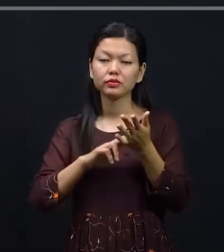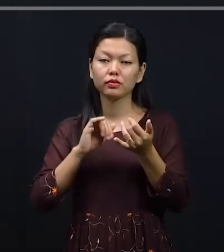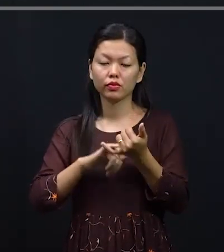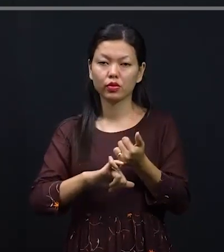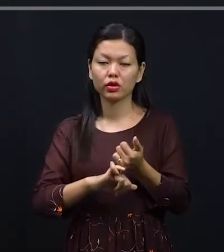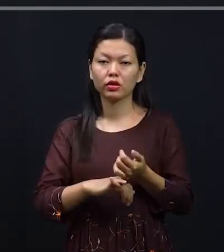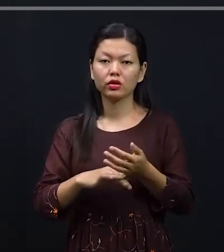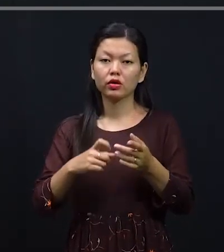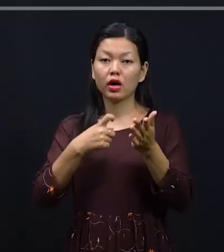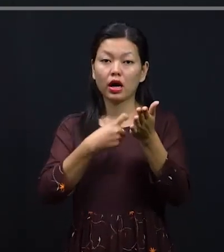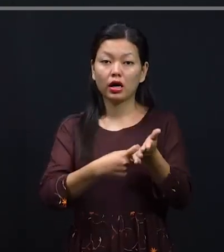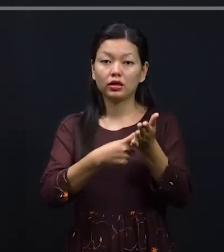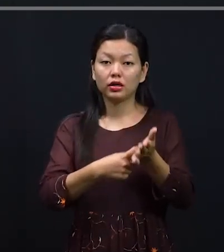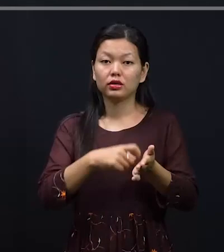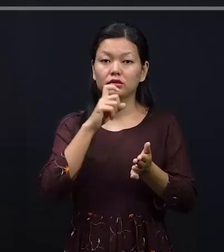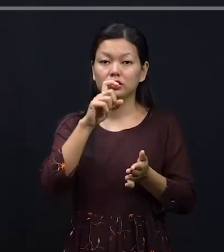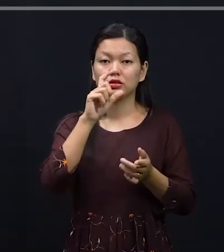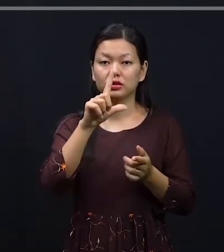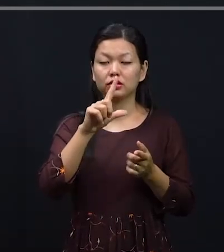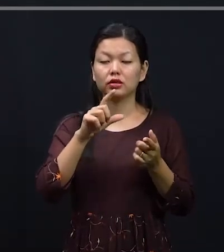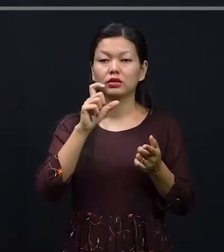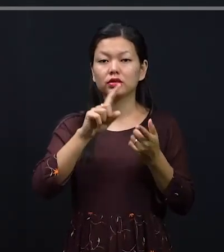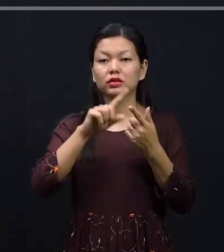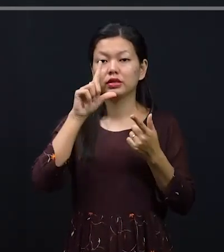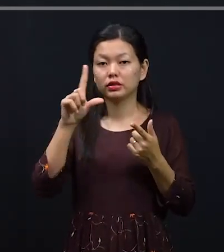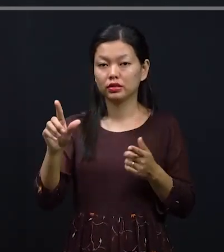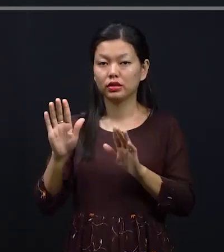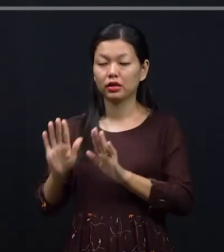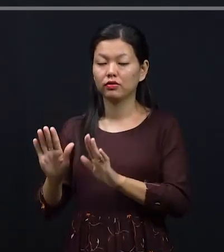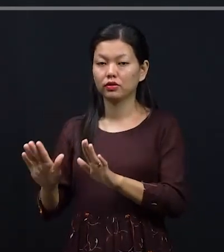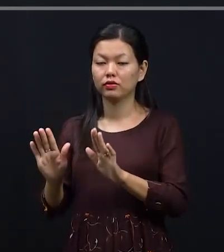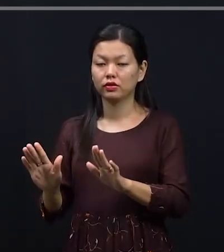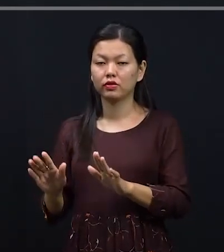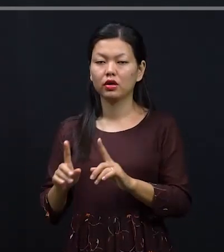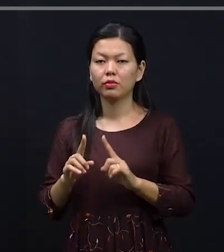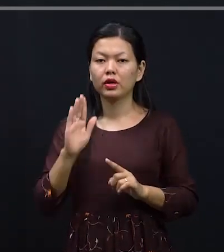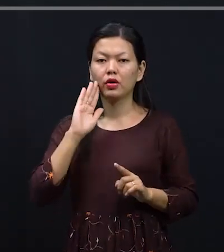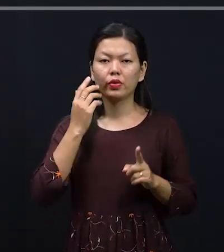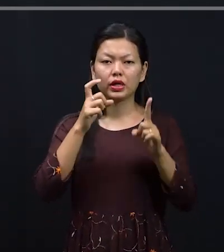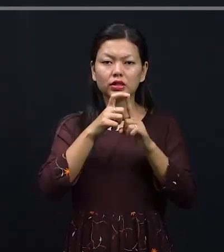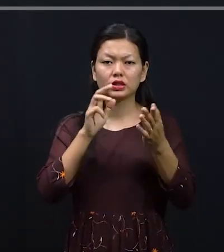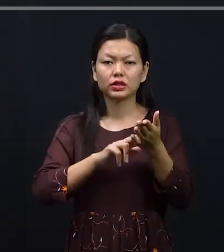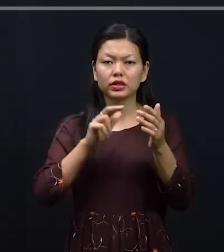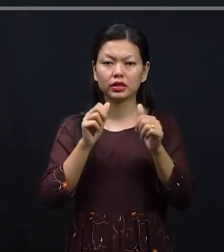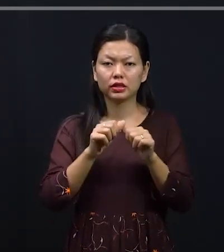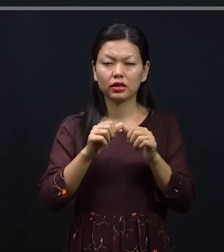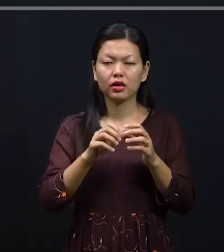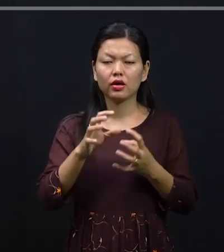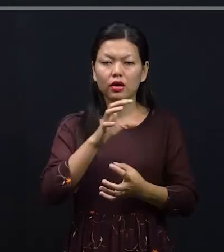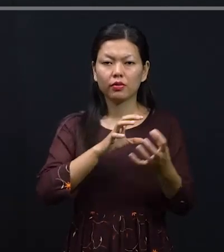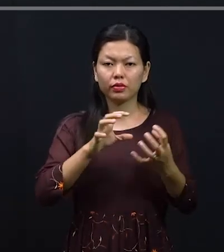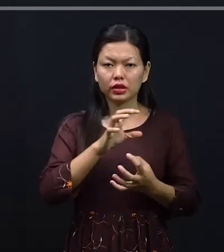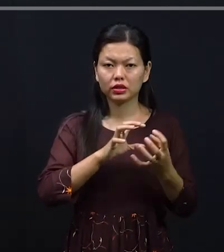obtained. But when this DNA was introduced into a medium containing this, a mixture of live